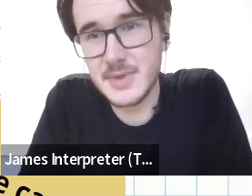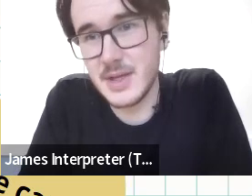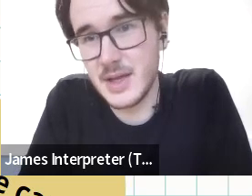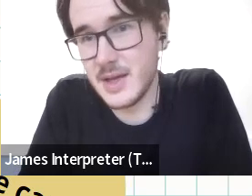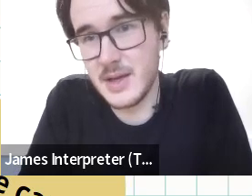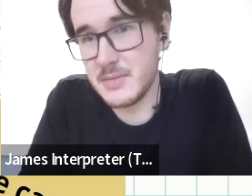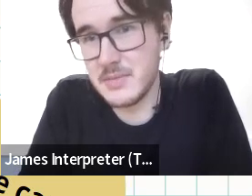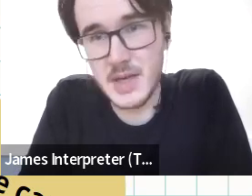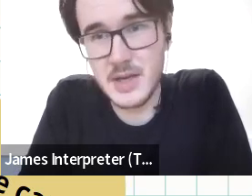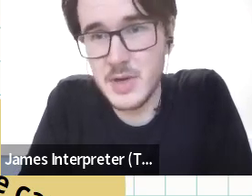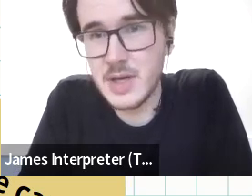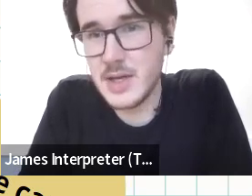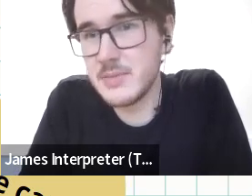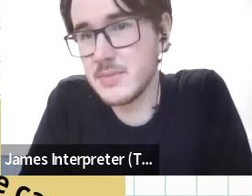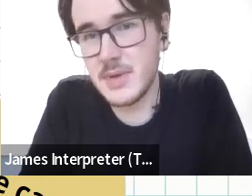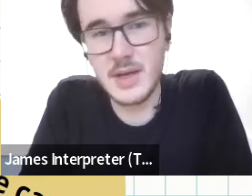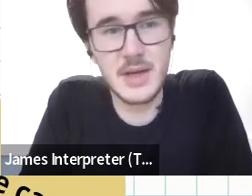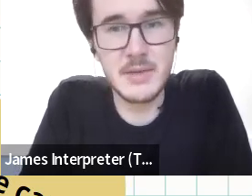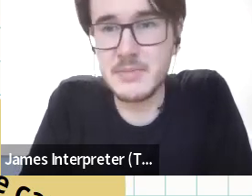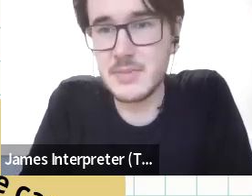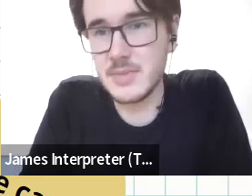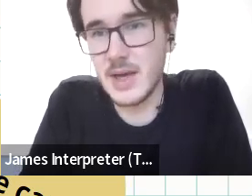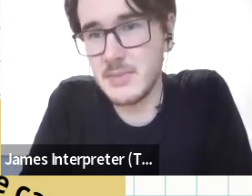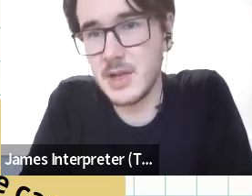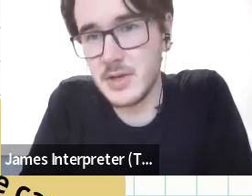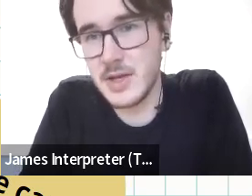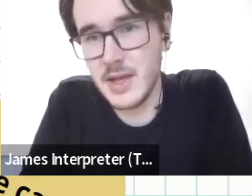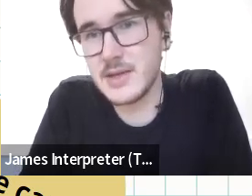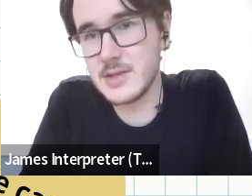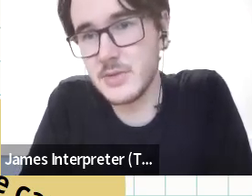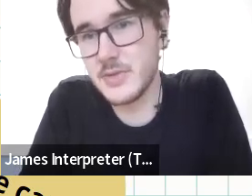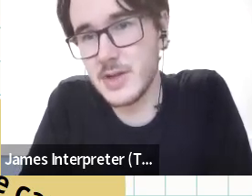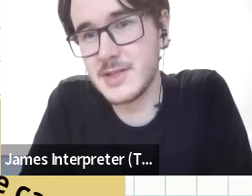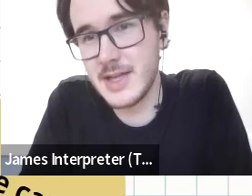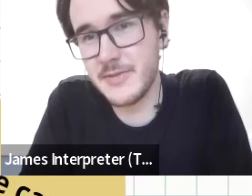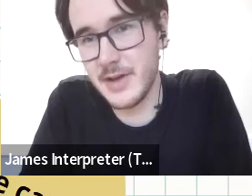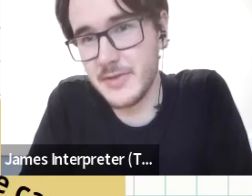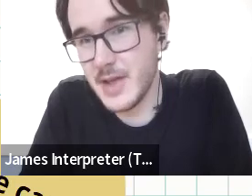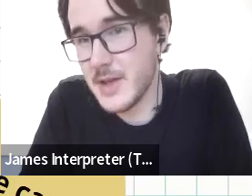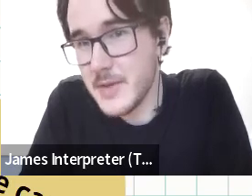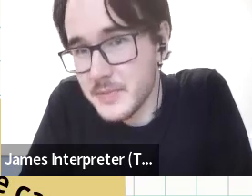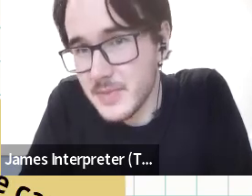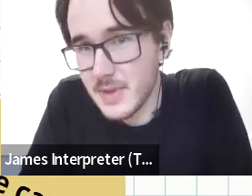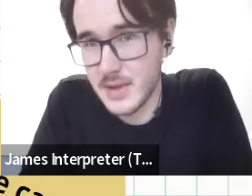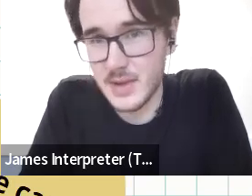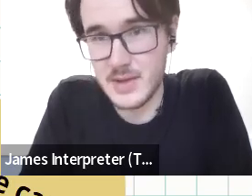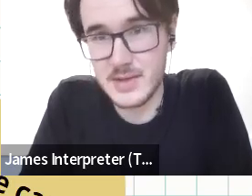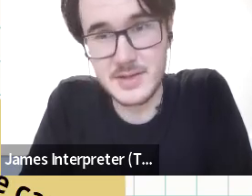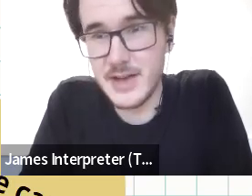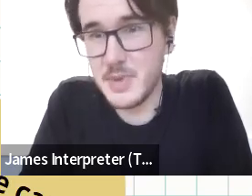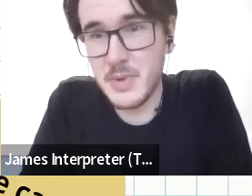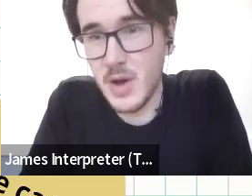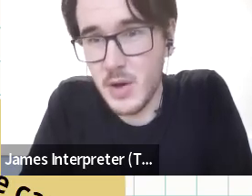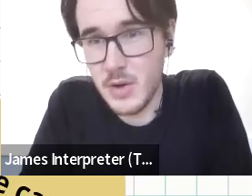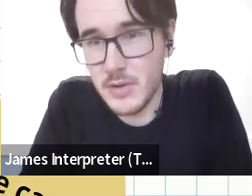deaf. My community, I'm included in that. So got deaf love.